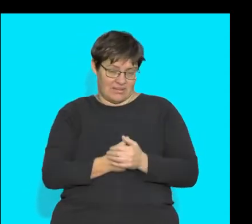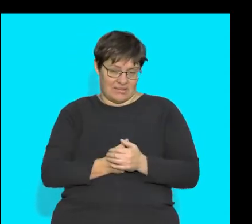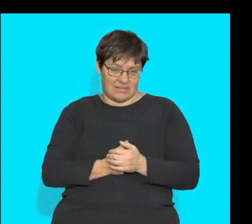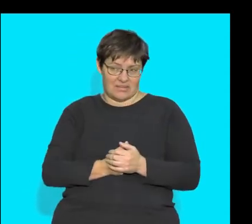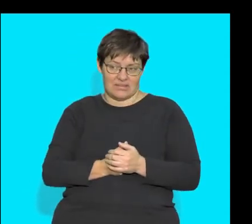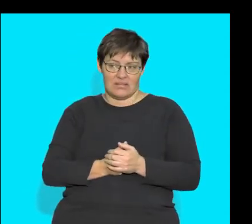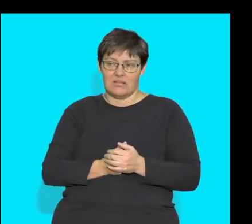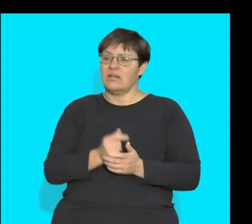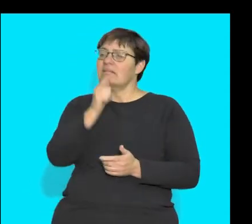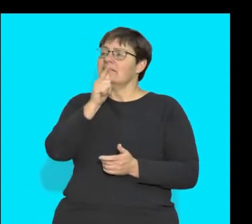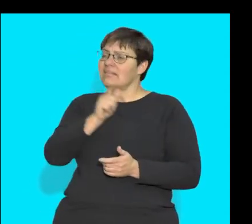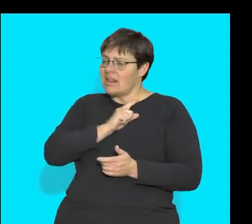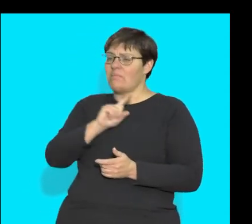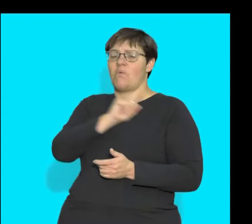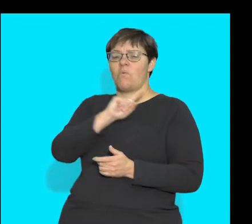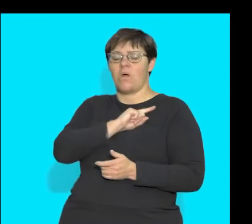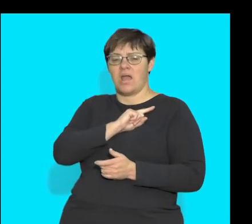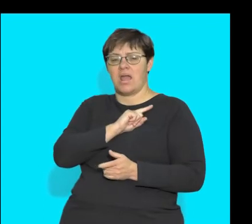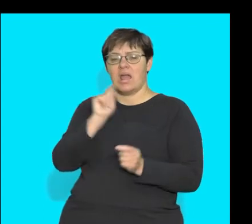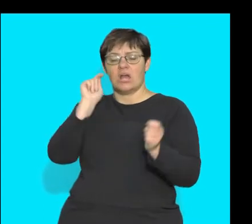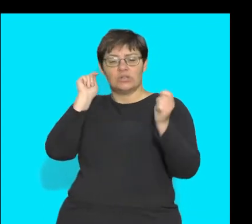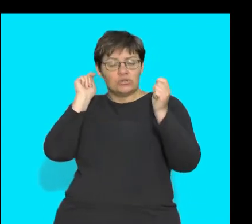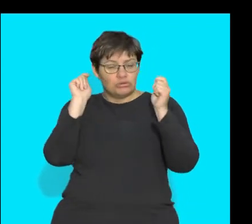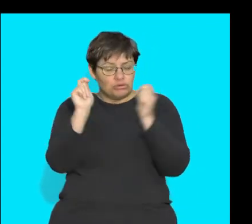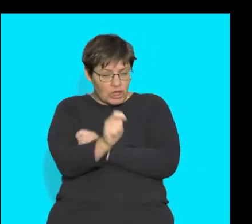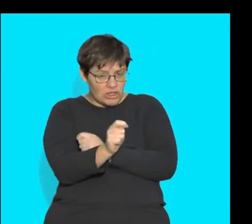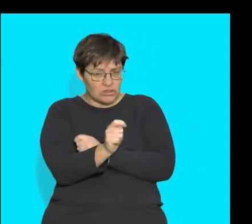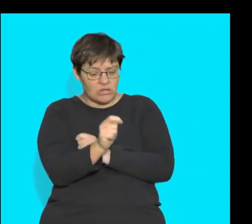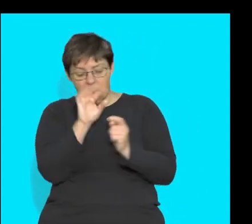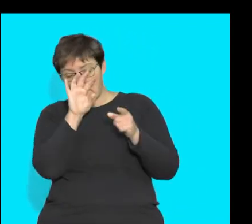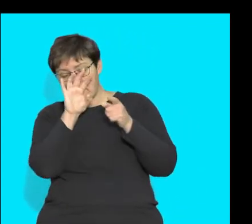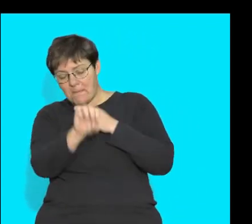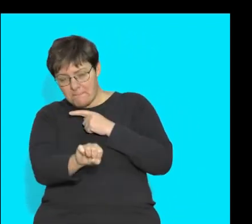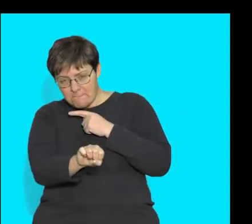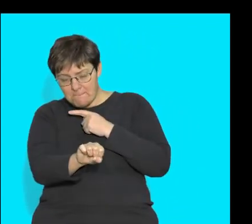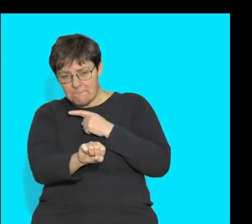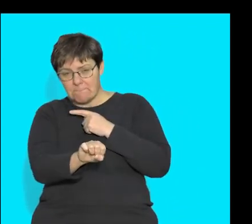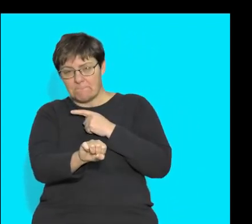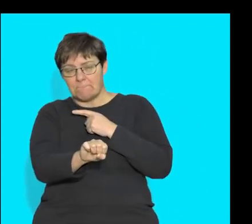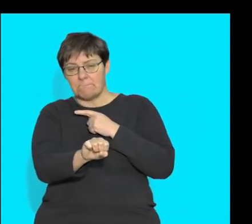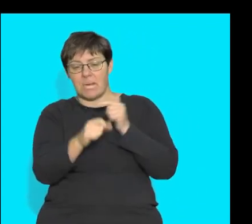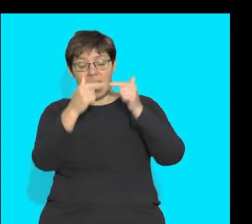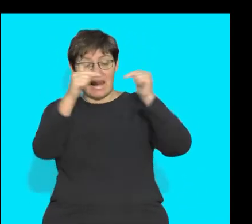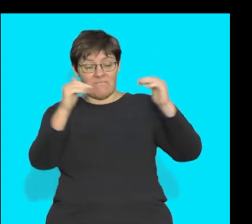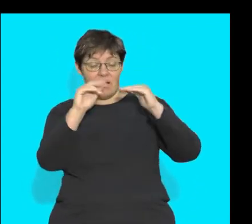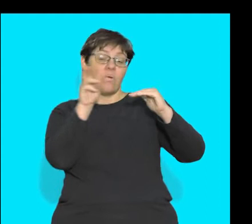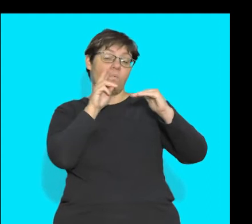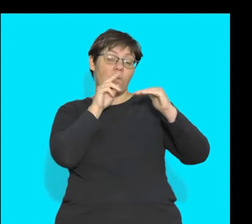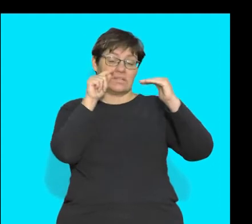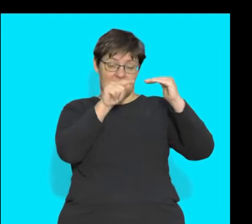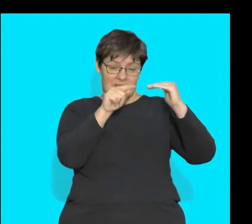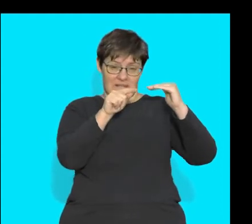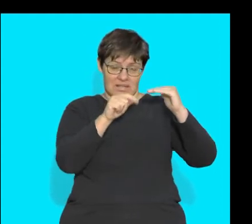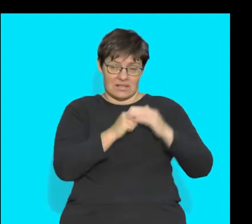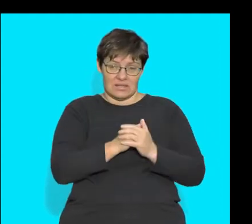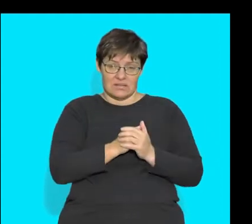right, tell me why the changes that were observed in the level of the